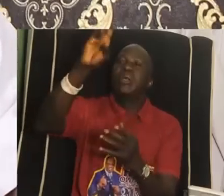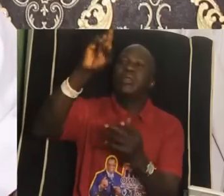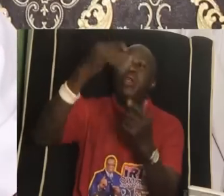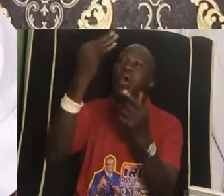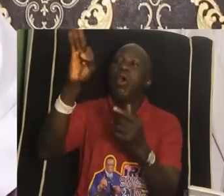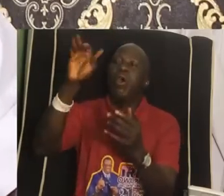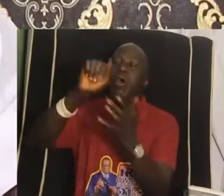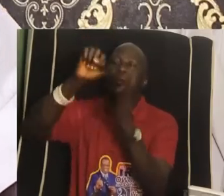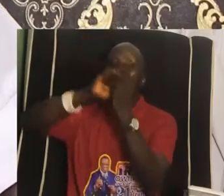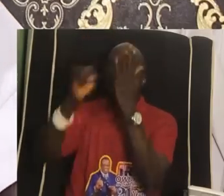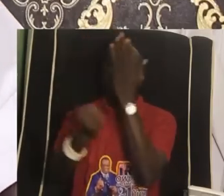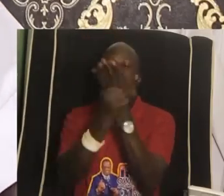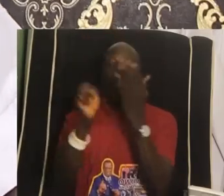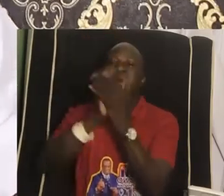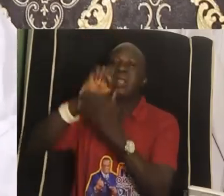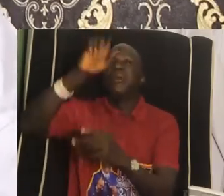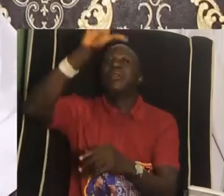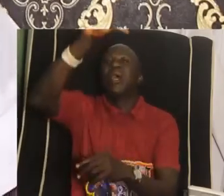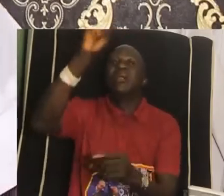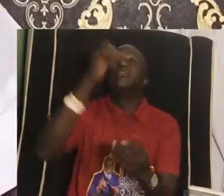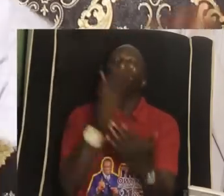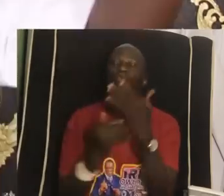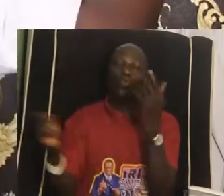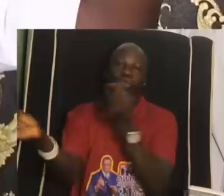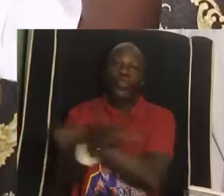From the 17th of September. I can see your journey. It's a special day.